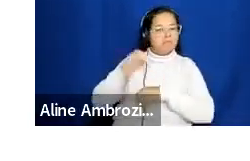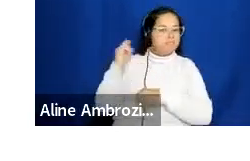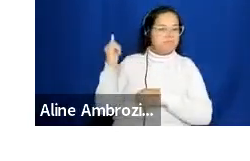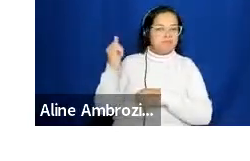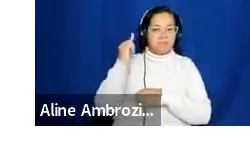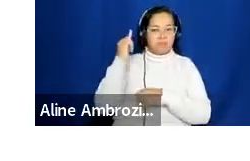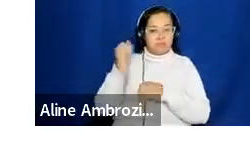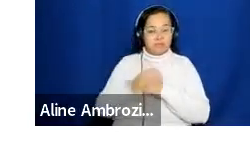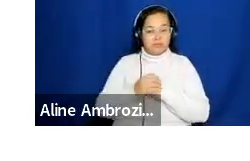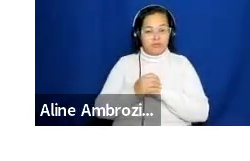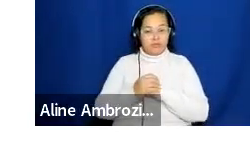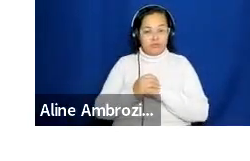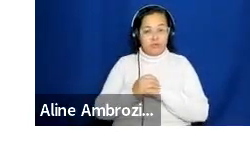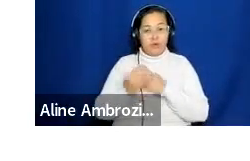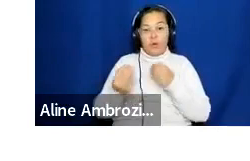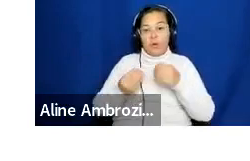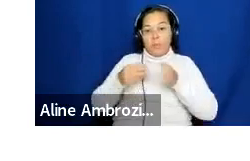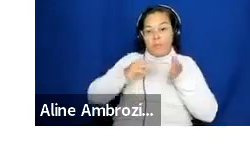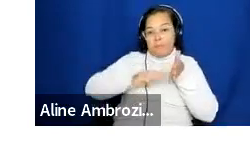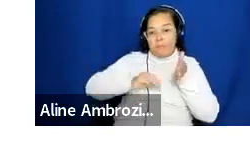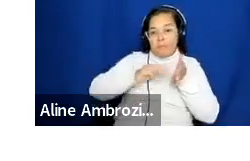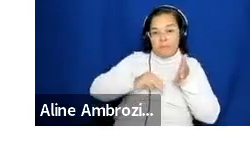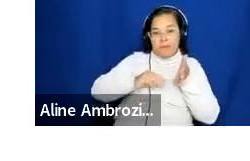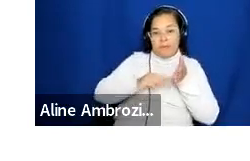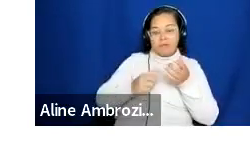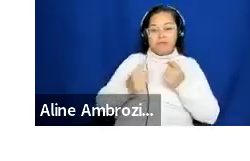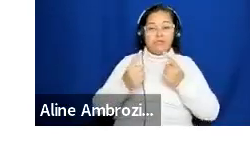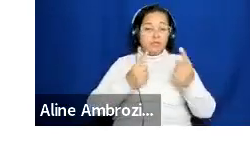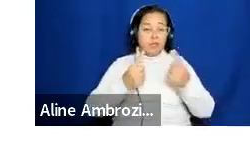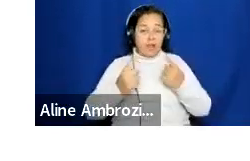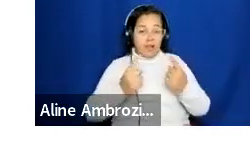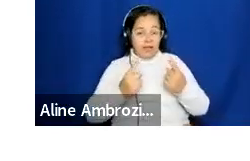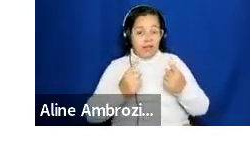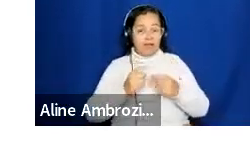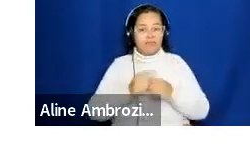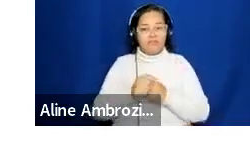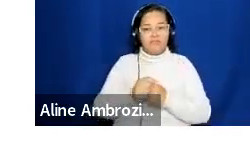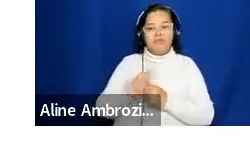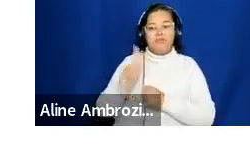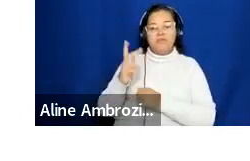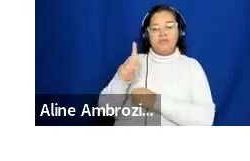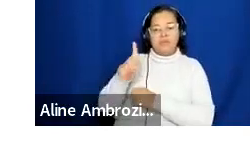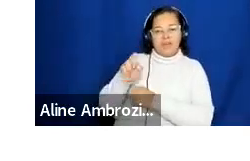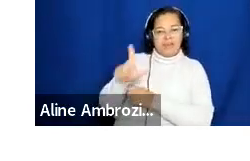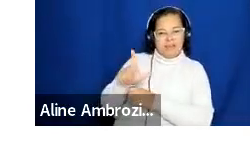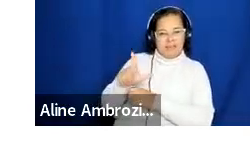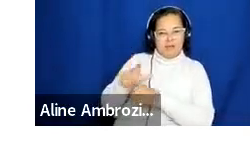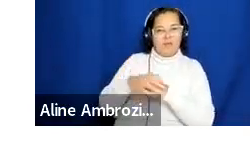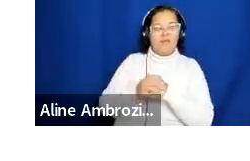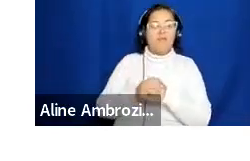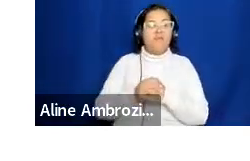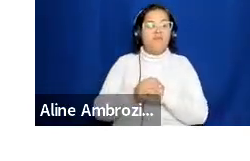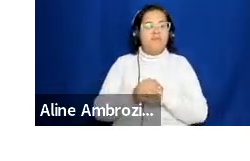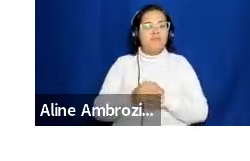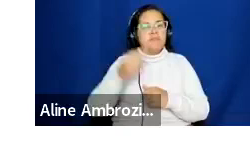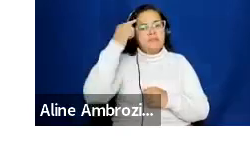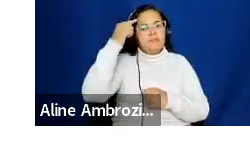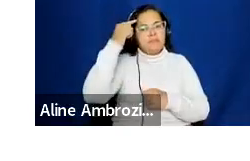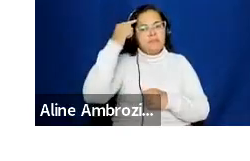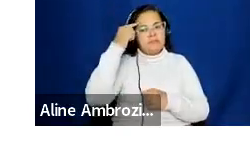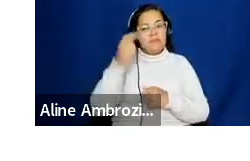particular, the so-called germ cell methodology. And here then we see in Vygotsky, if we take his